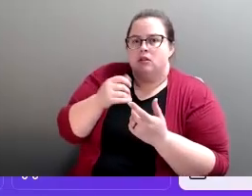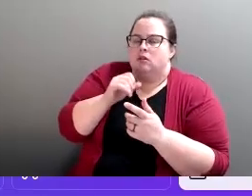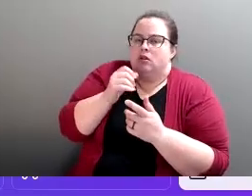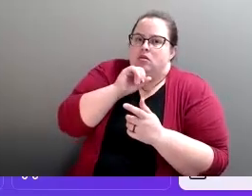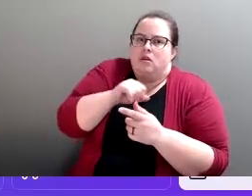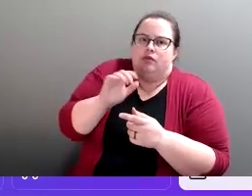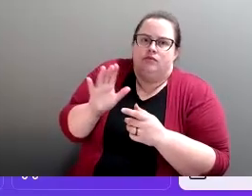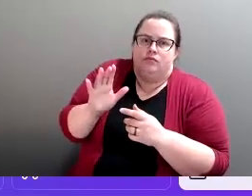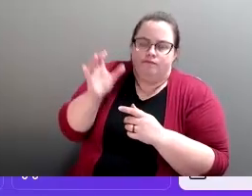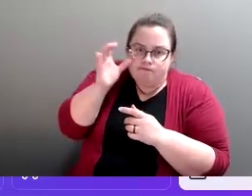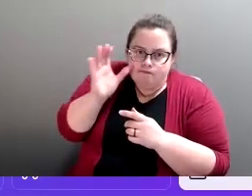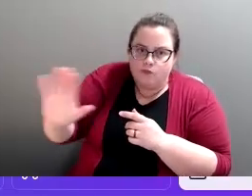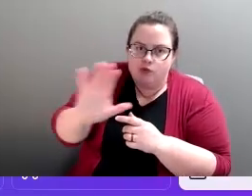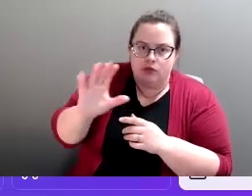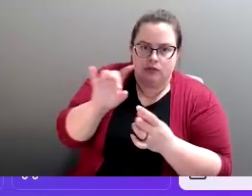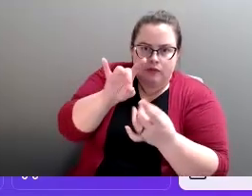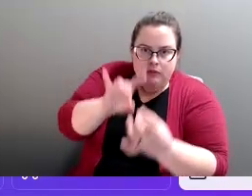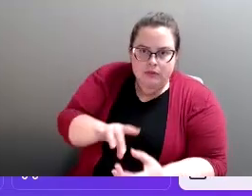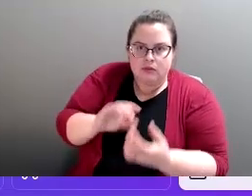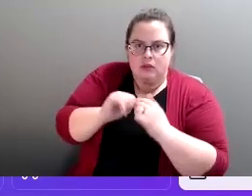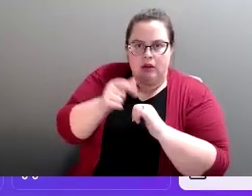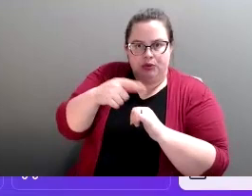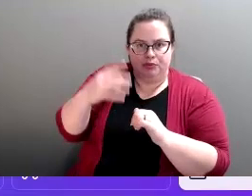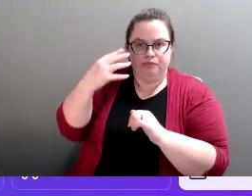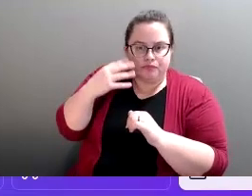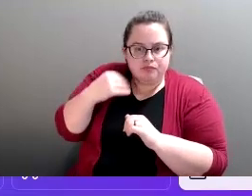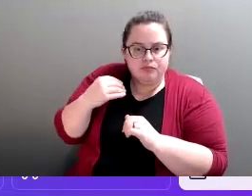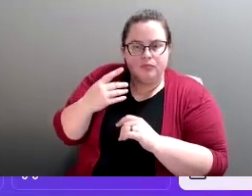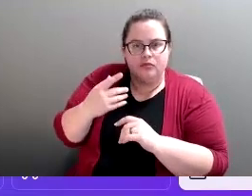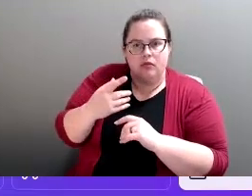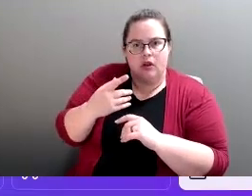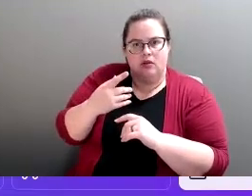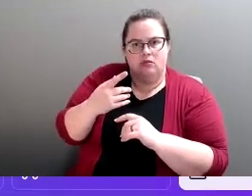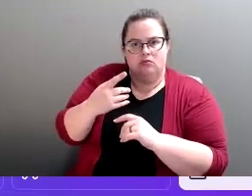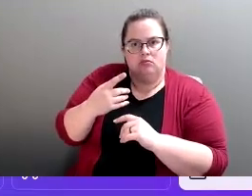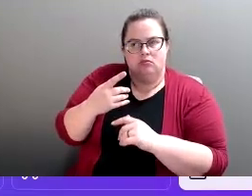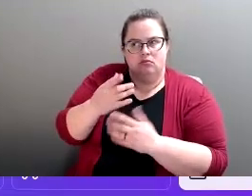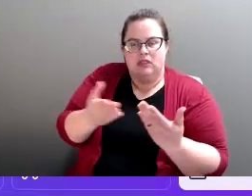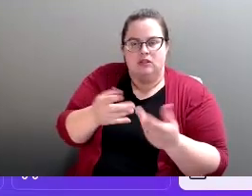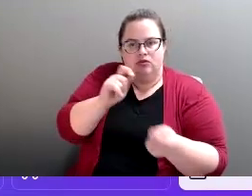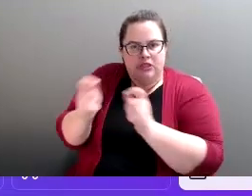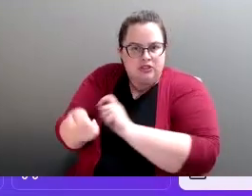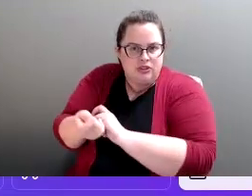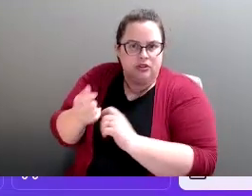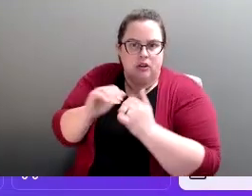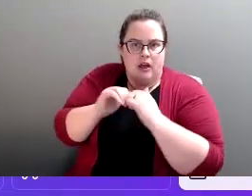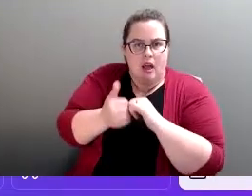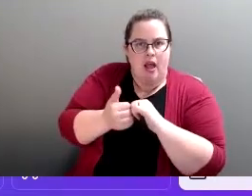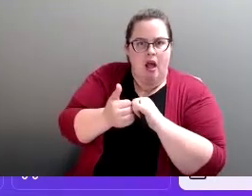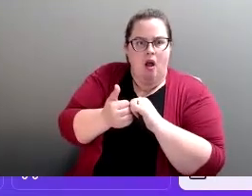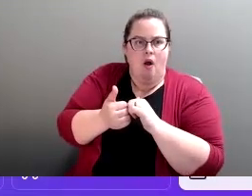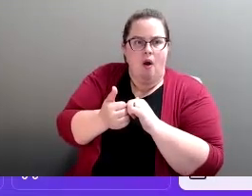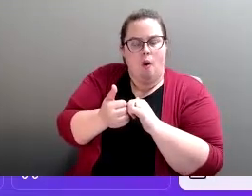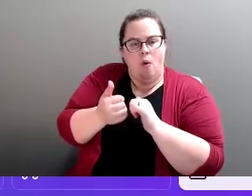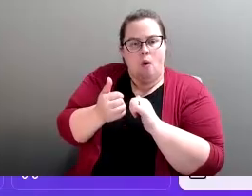people's feedback, how it's going with them as well, and what has been changing, like the landscape of how students are